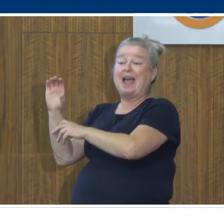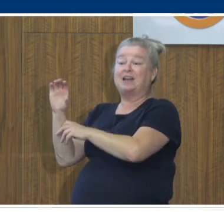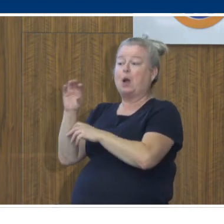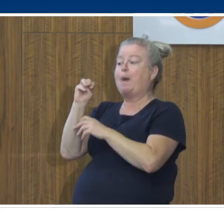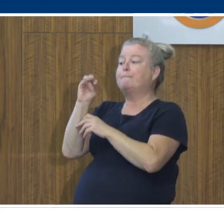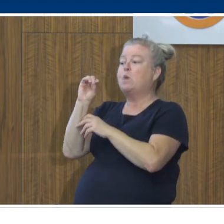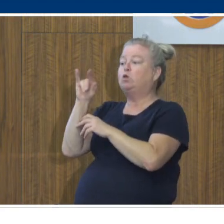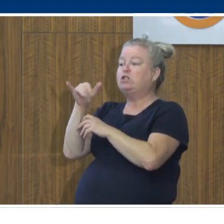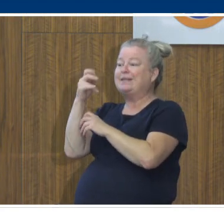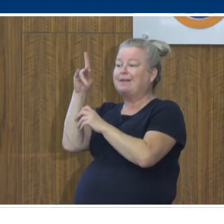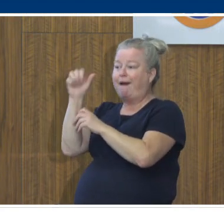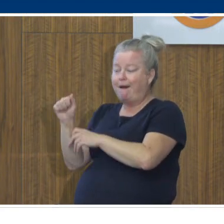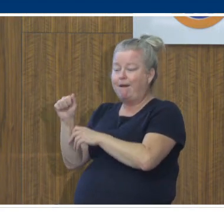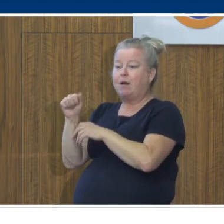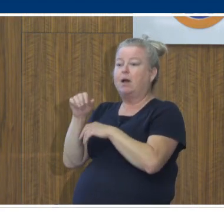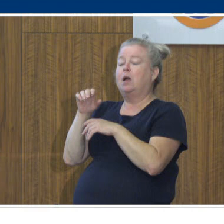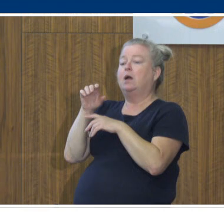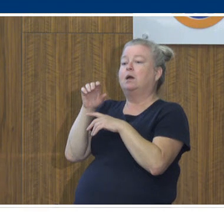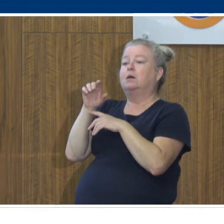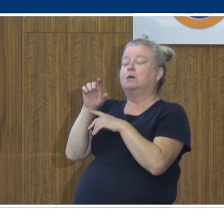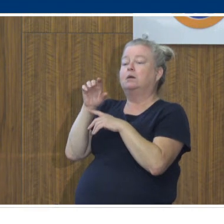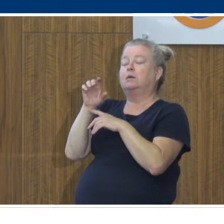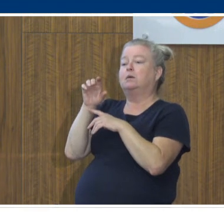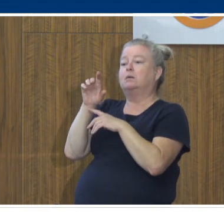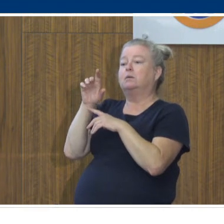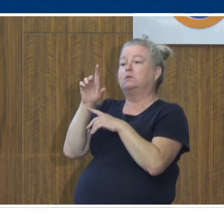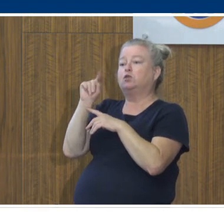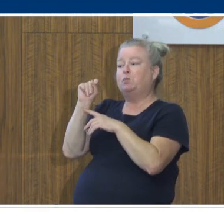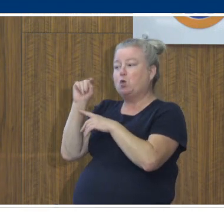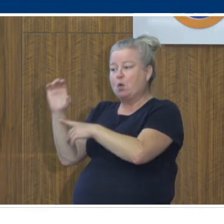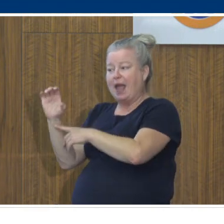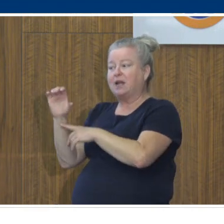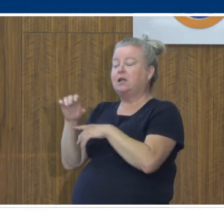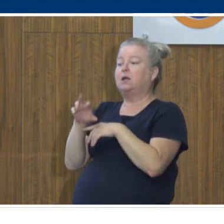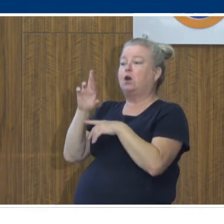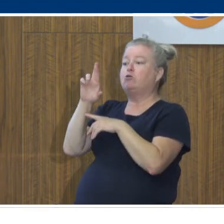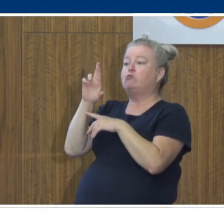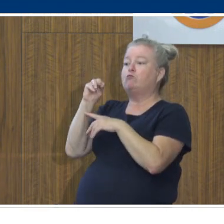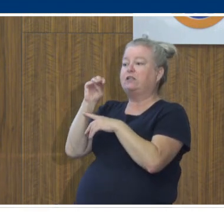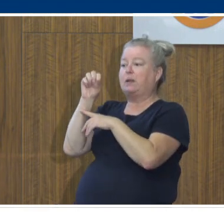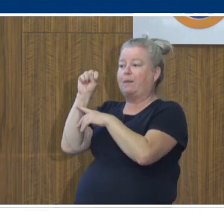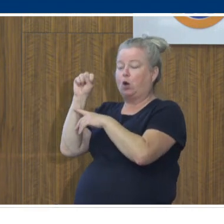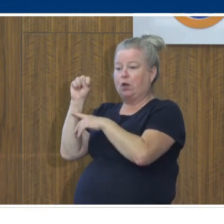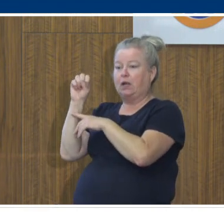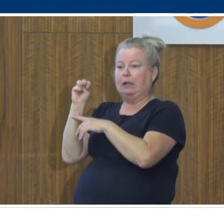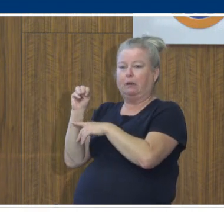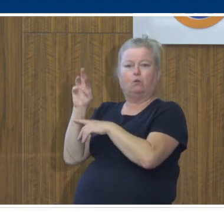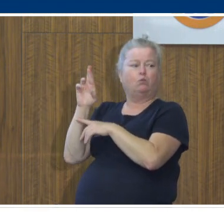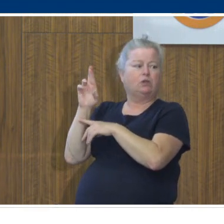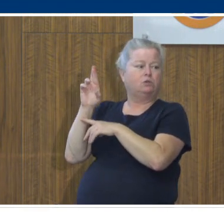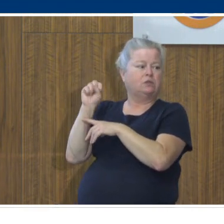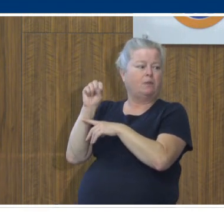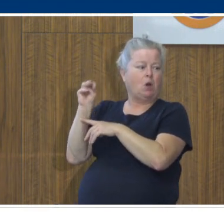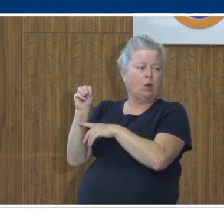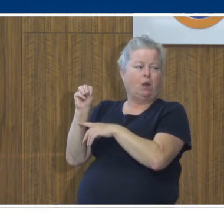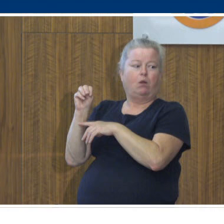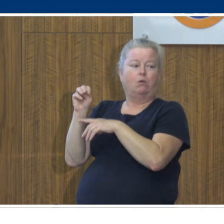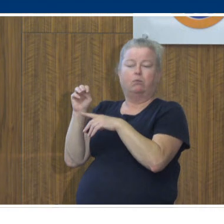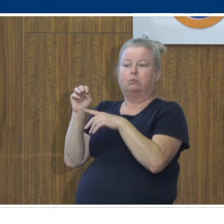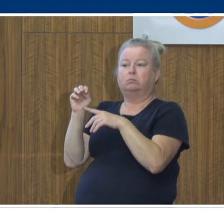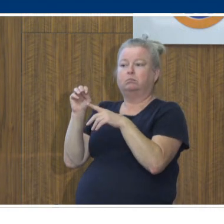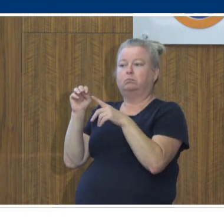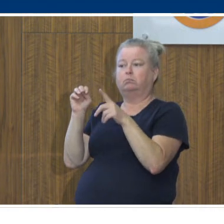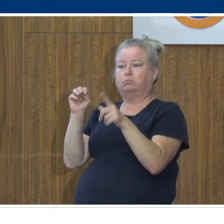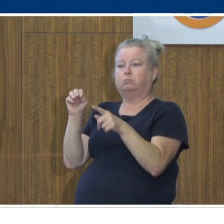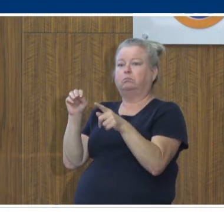Majeska, Trabuco Canyon, and Rancho Mission Viejo. And we also have 6 that have been carried over from the last census, and